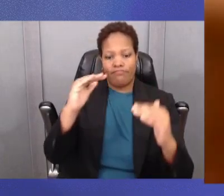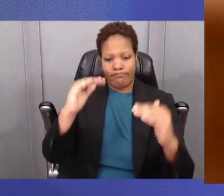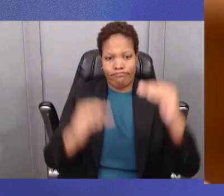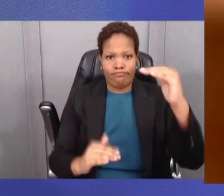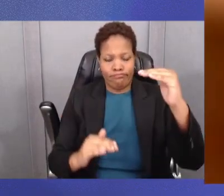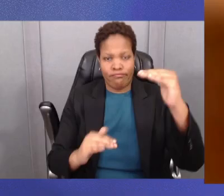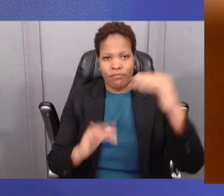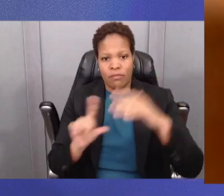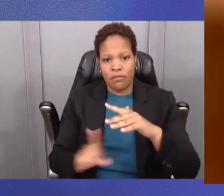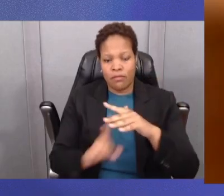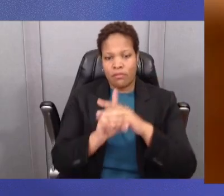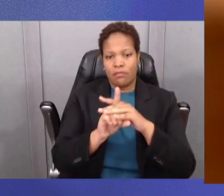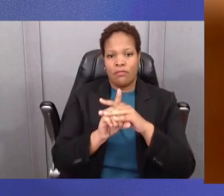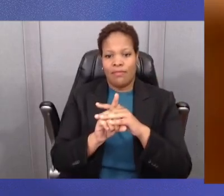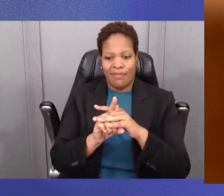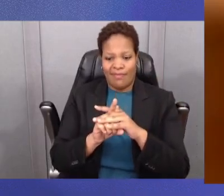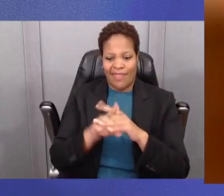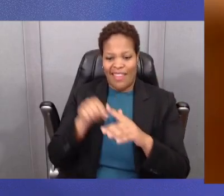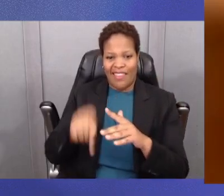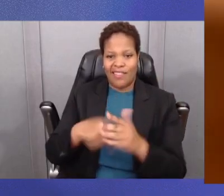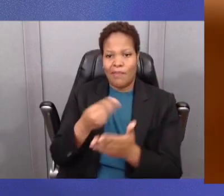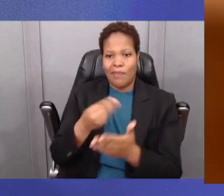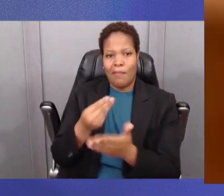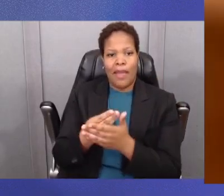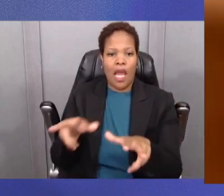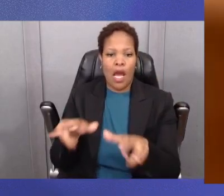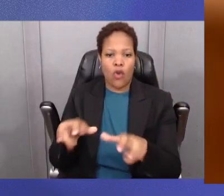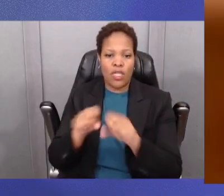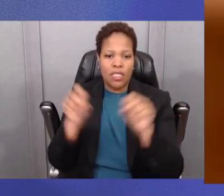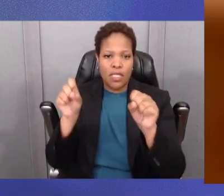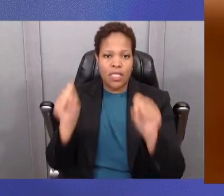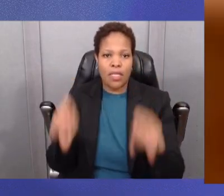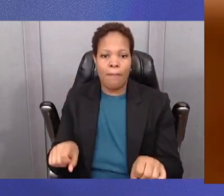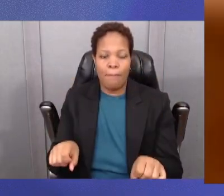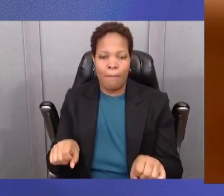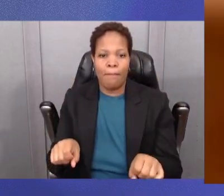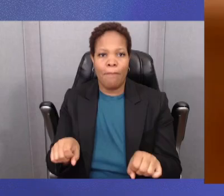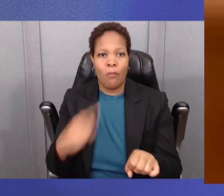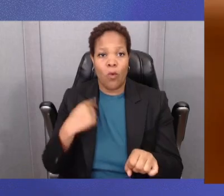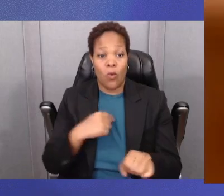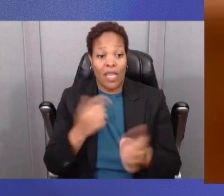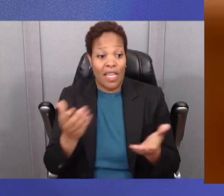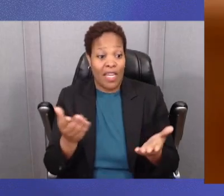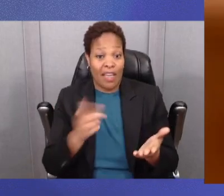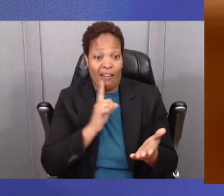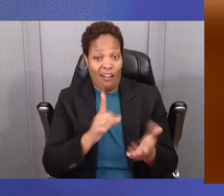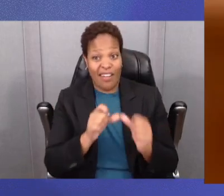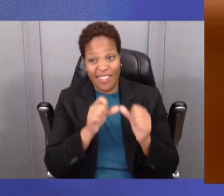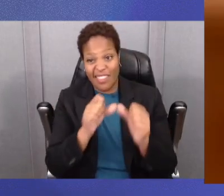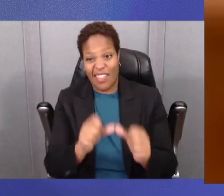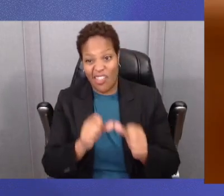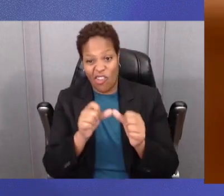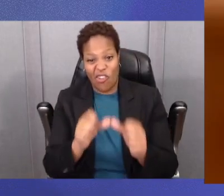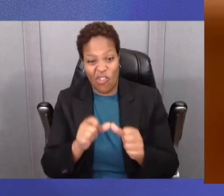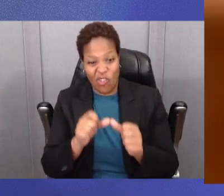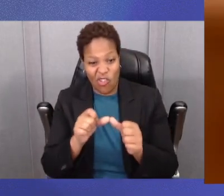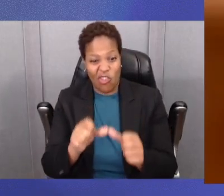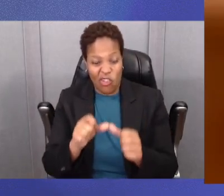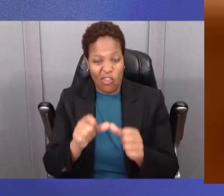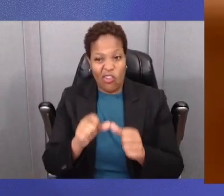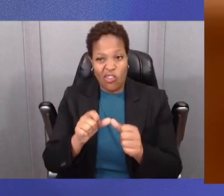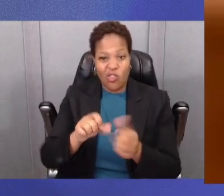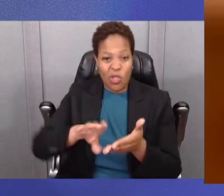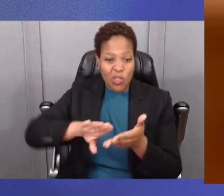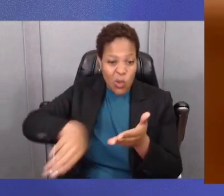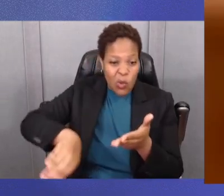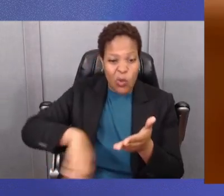this money-hungry system, where we are continuing to exclude communities